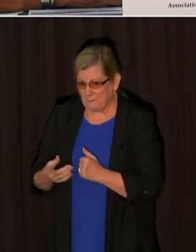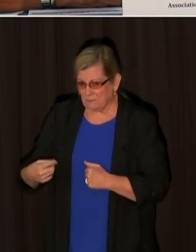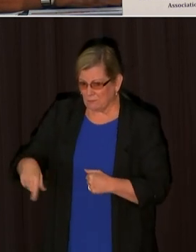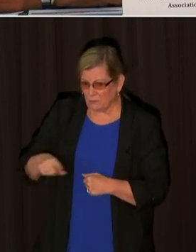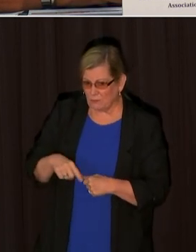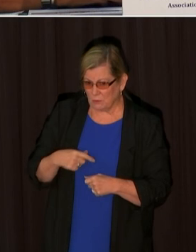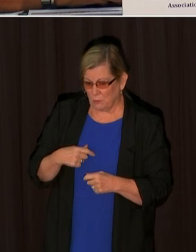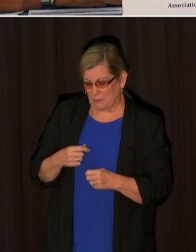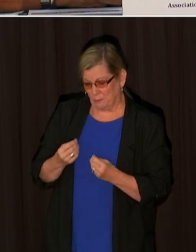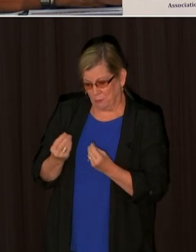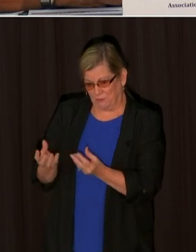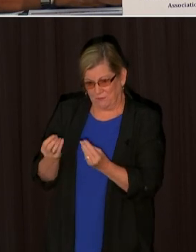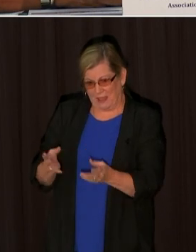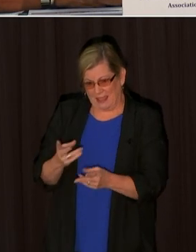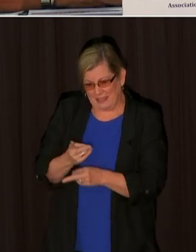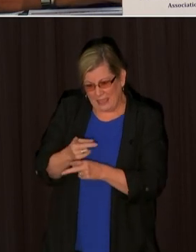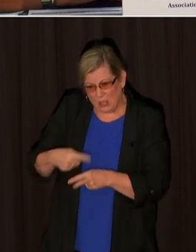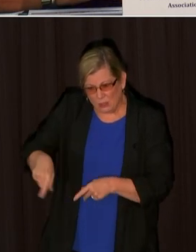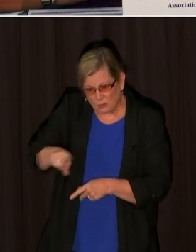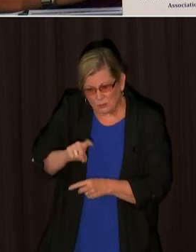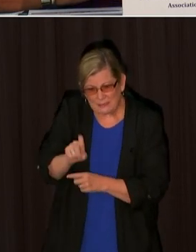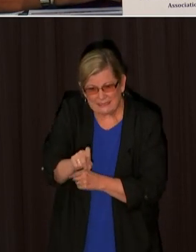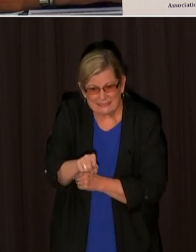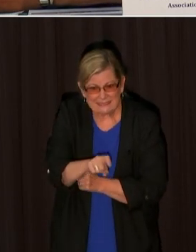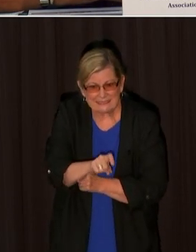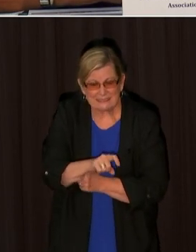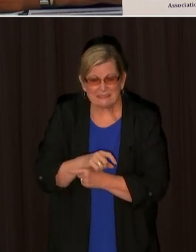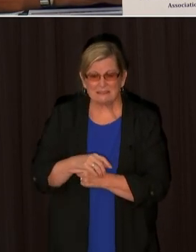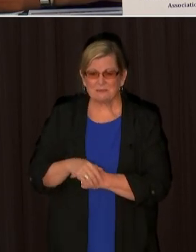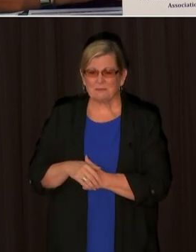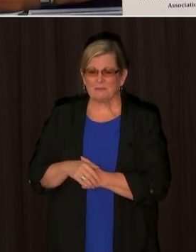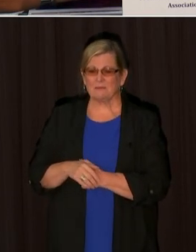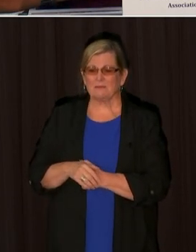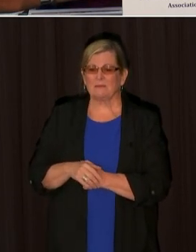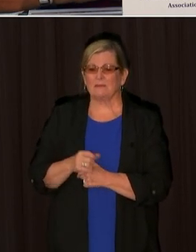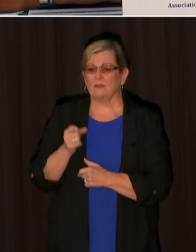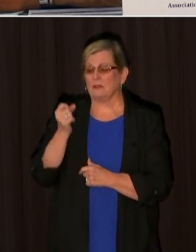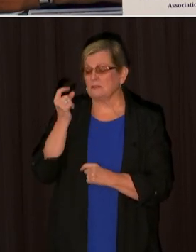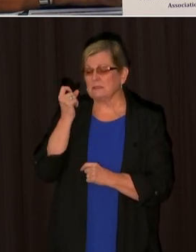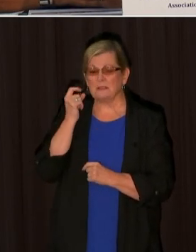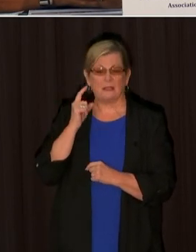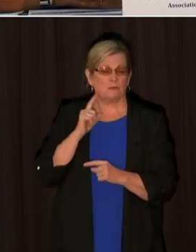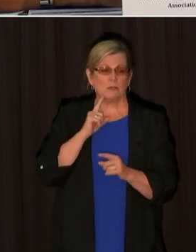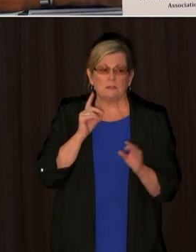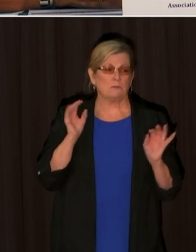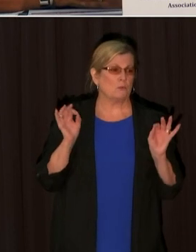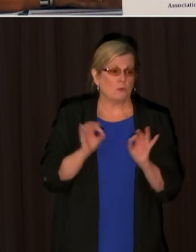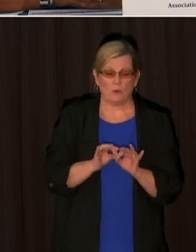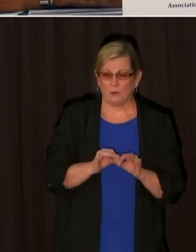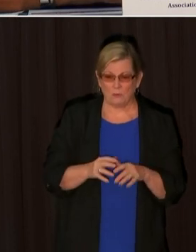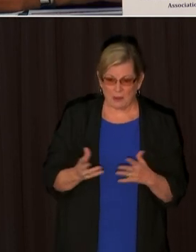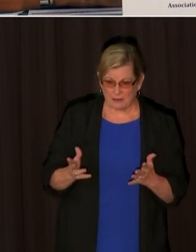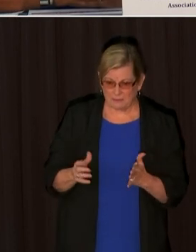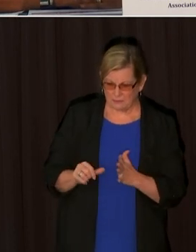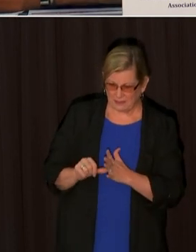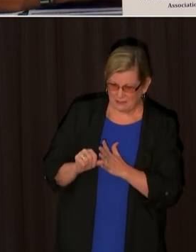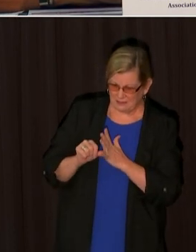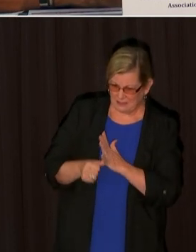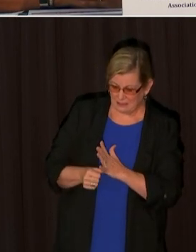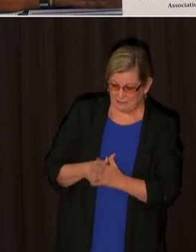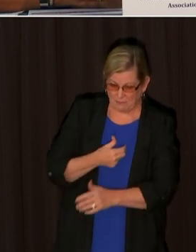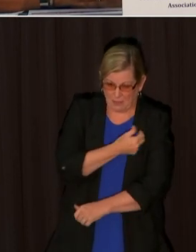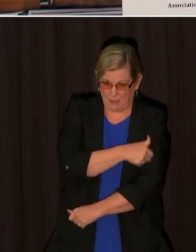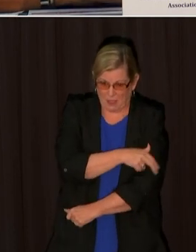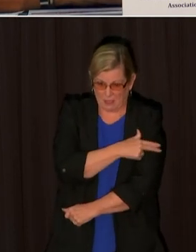that you need and when you need it. And it is not only important to make this point from the perspective of hospitals, but also, as the